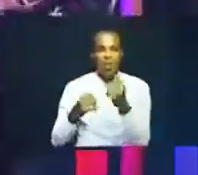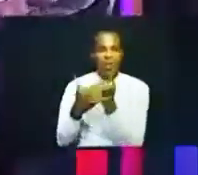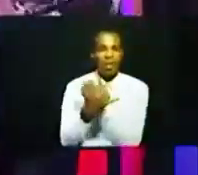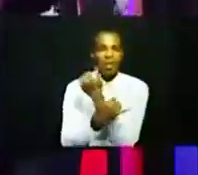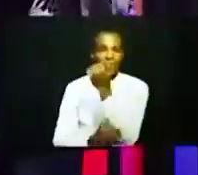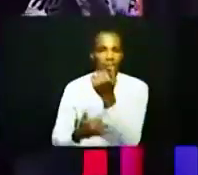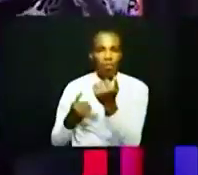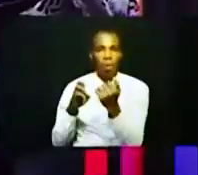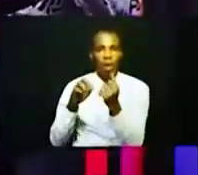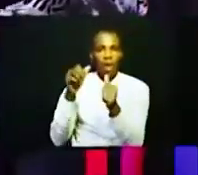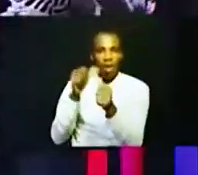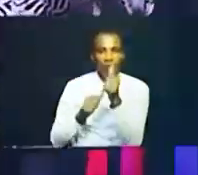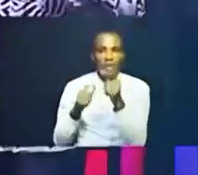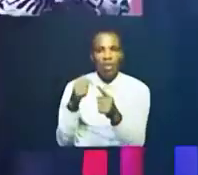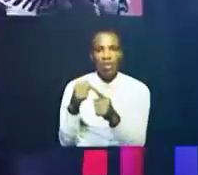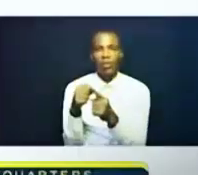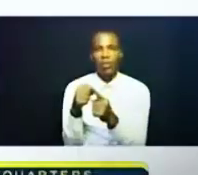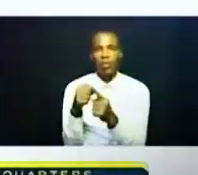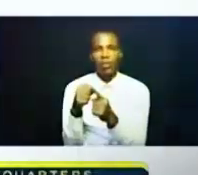society.